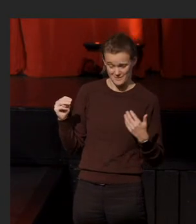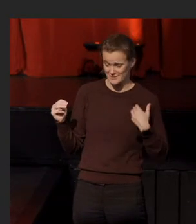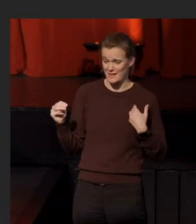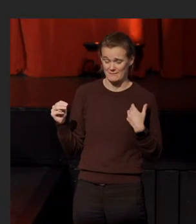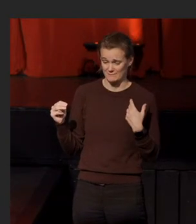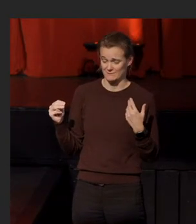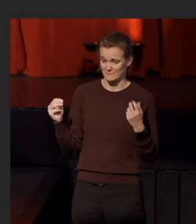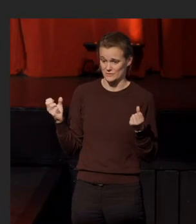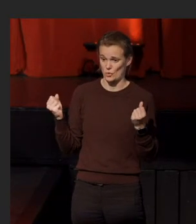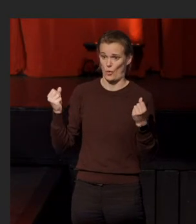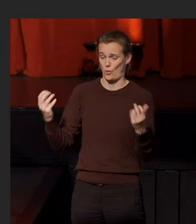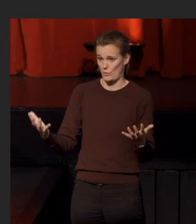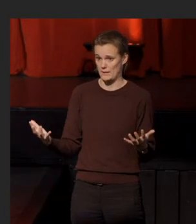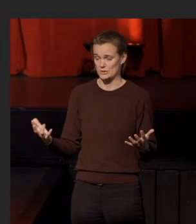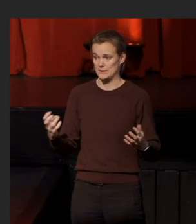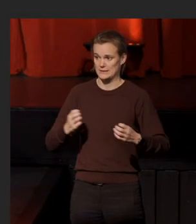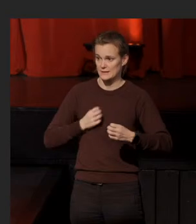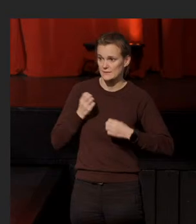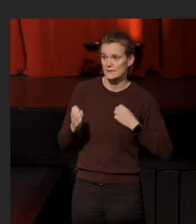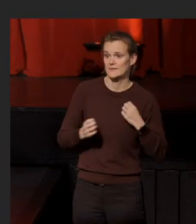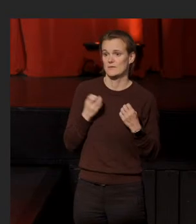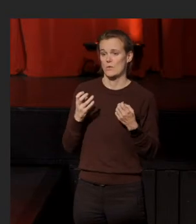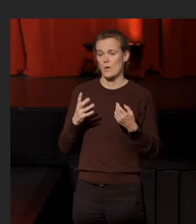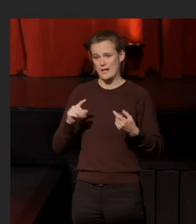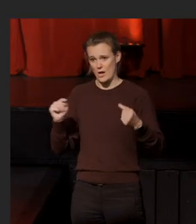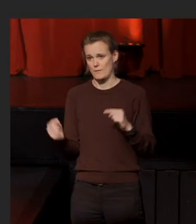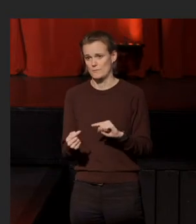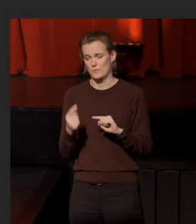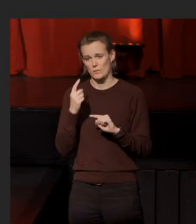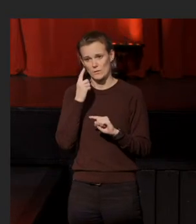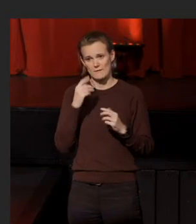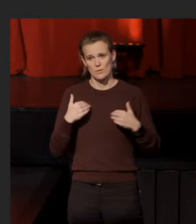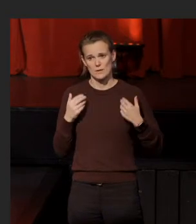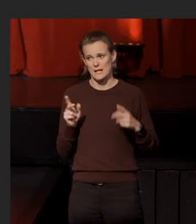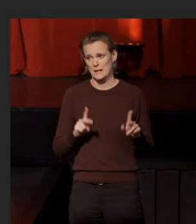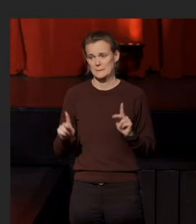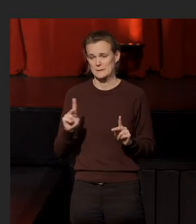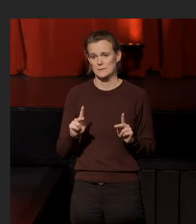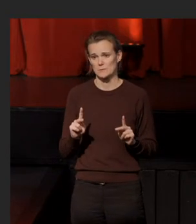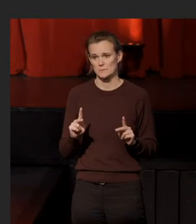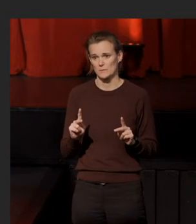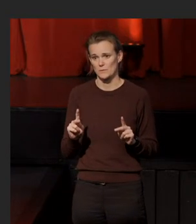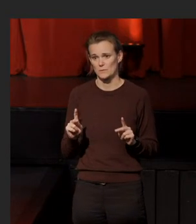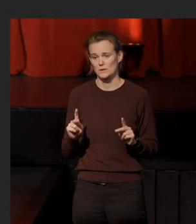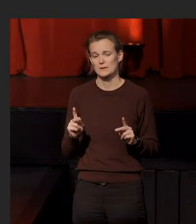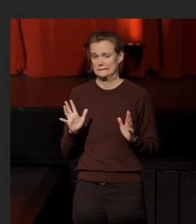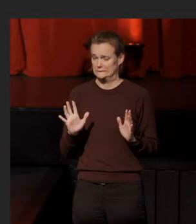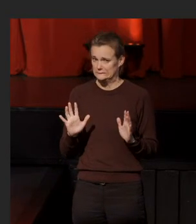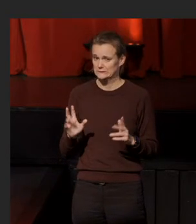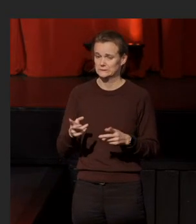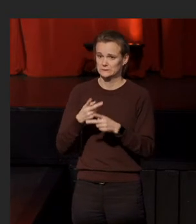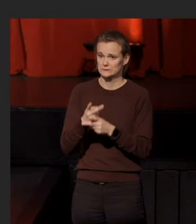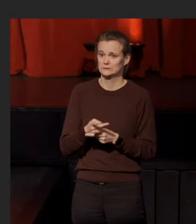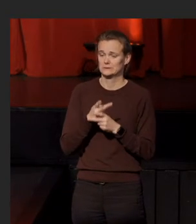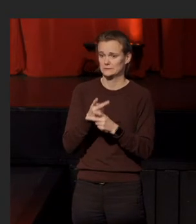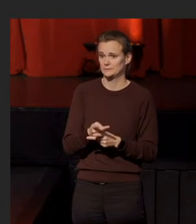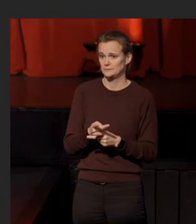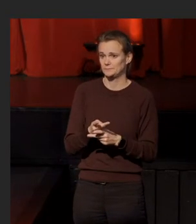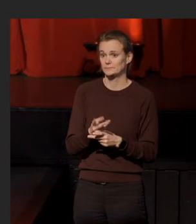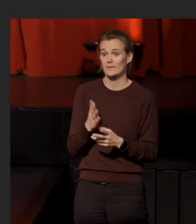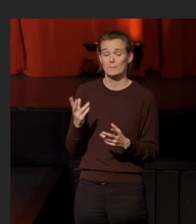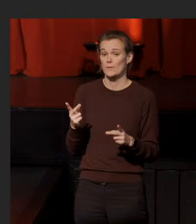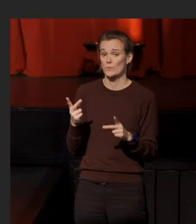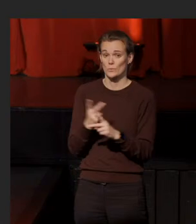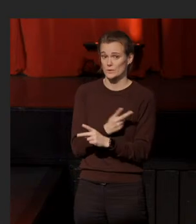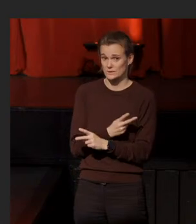be emotionally and otherwise destructive to young people. We definitely need to be mindful of that. The worst among them, though,